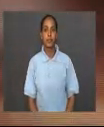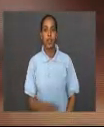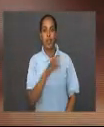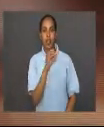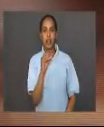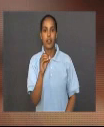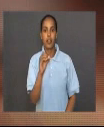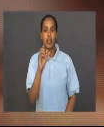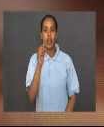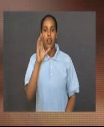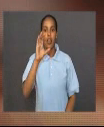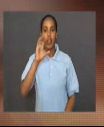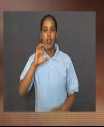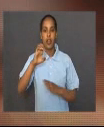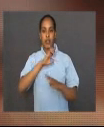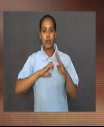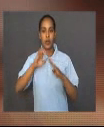an electrolyte